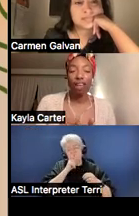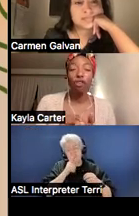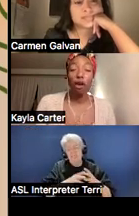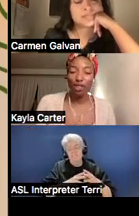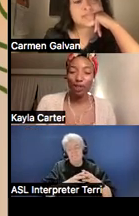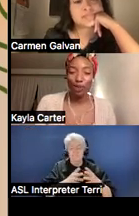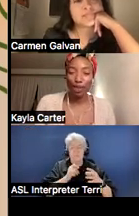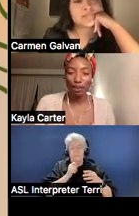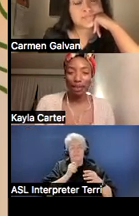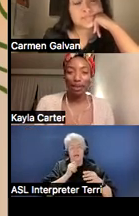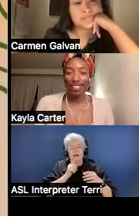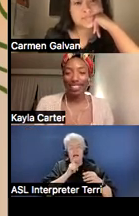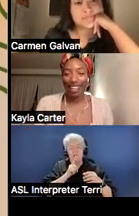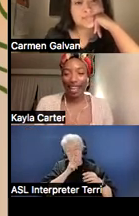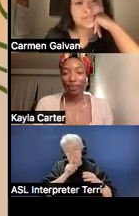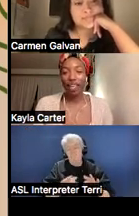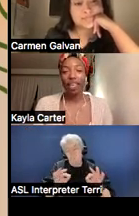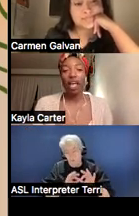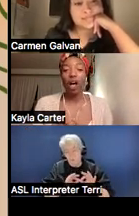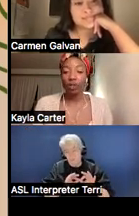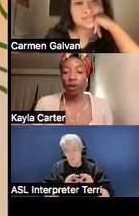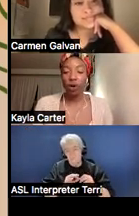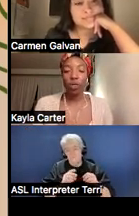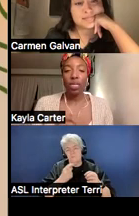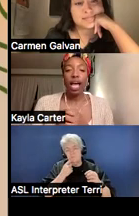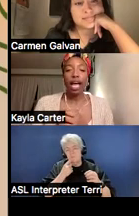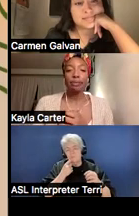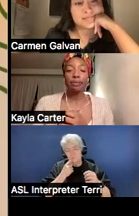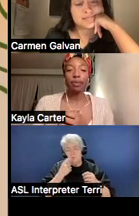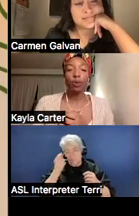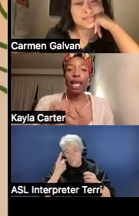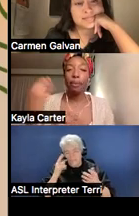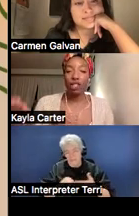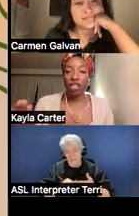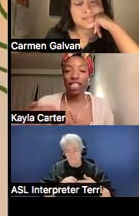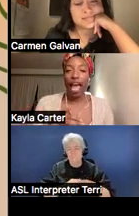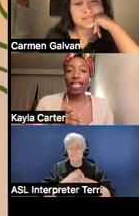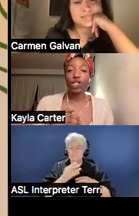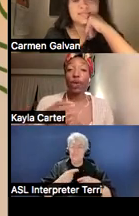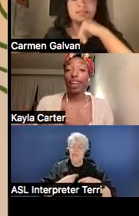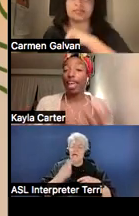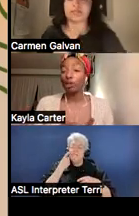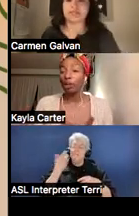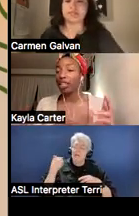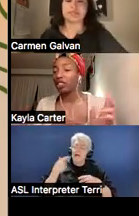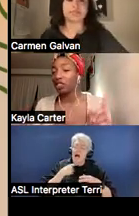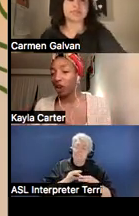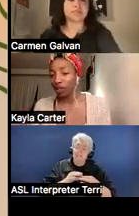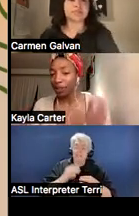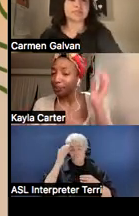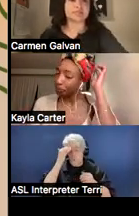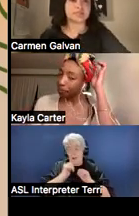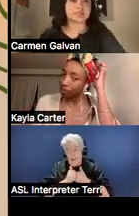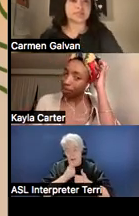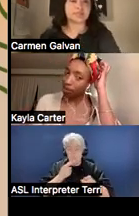don't think, I know that's also really, really important to state. Also, when I mentioned that knowing how to handle money is